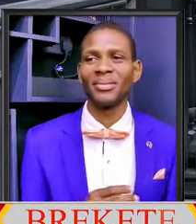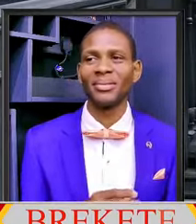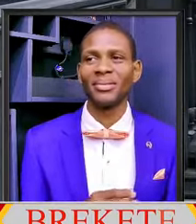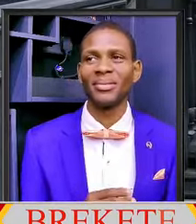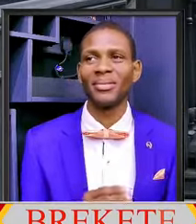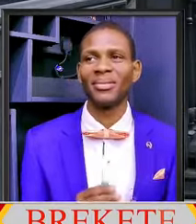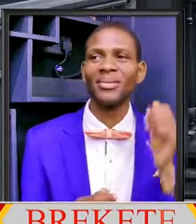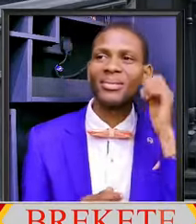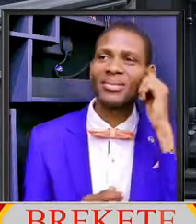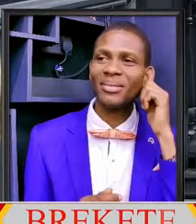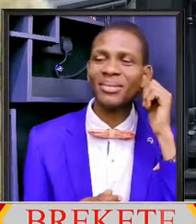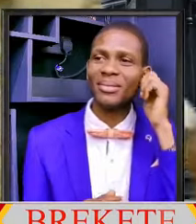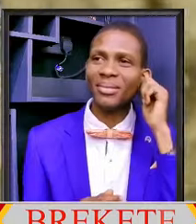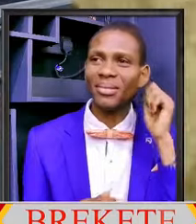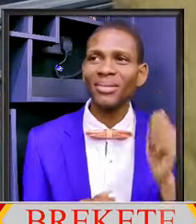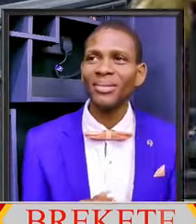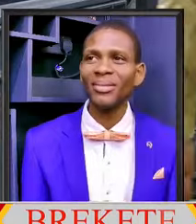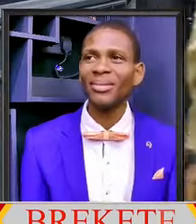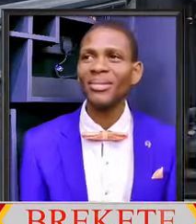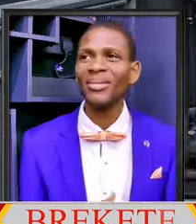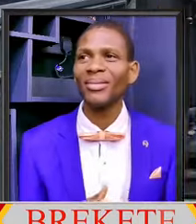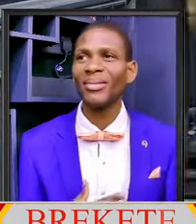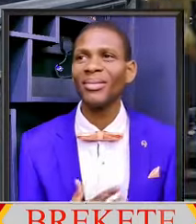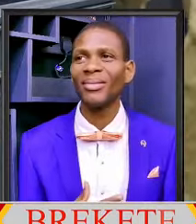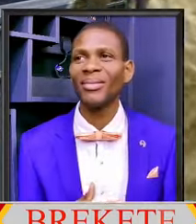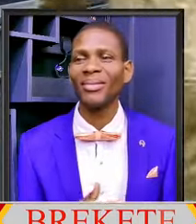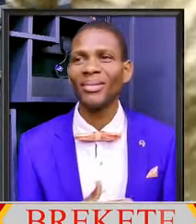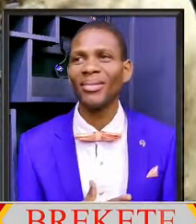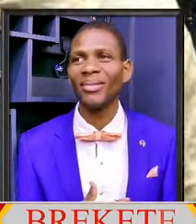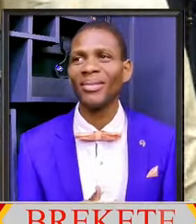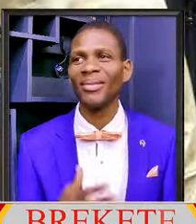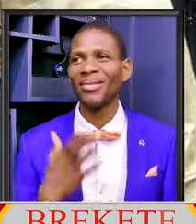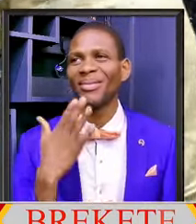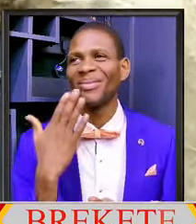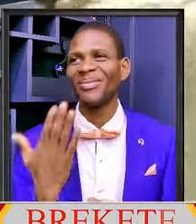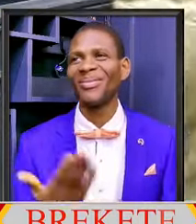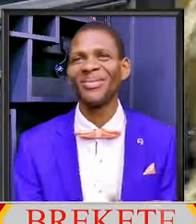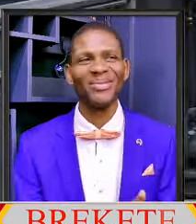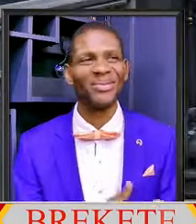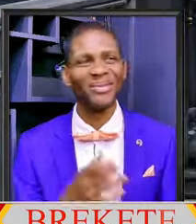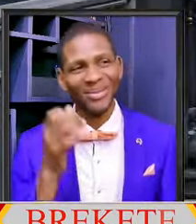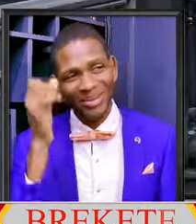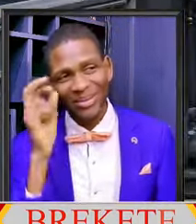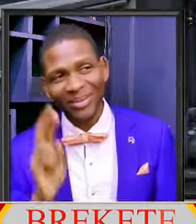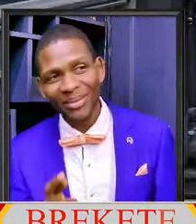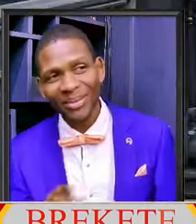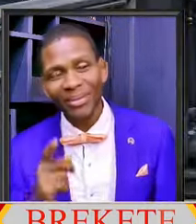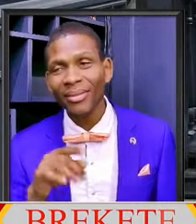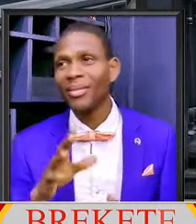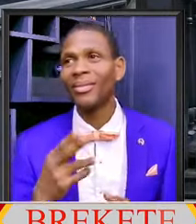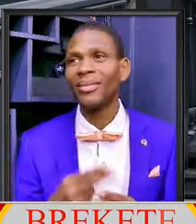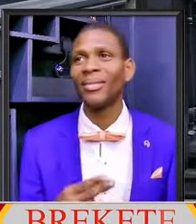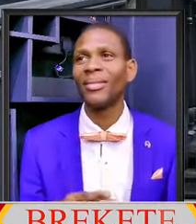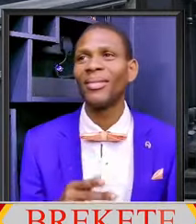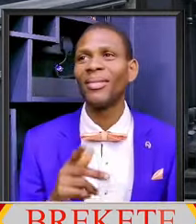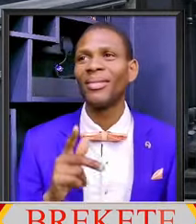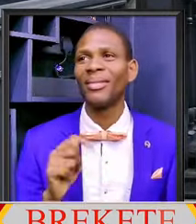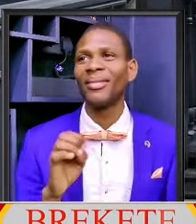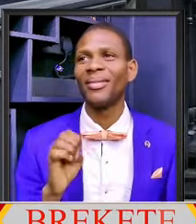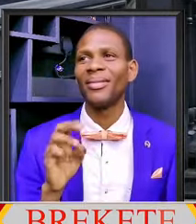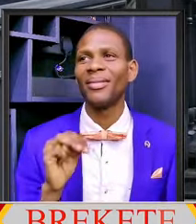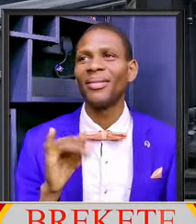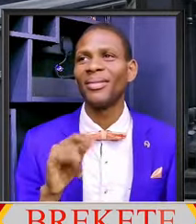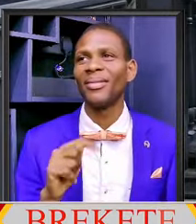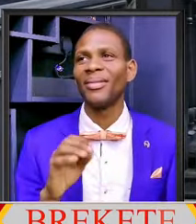wow. Wow. Good morning, sir. Morning, ma. What's your name? Temi Tope